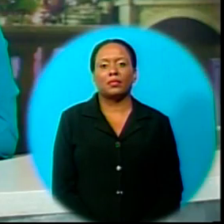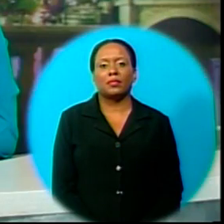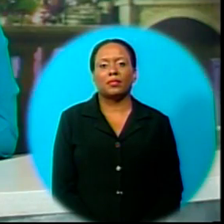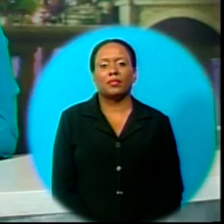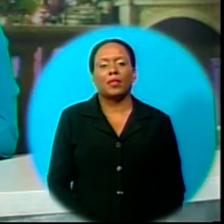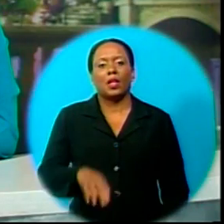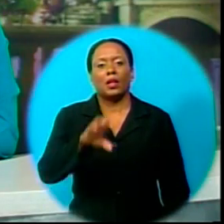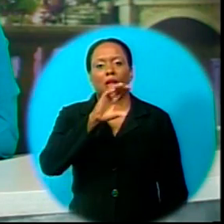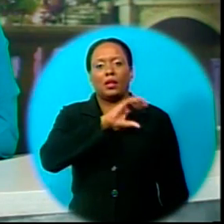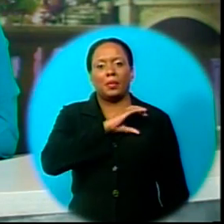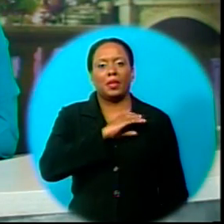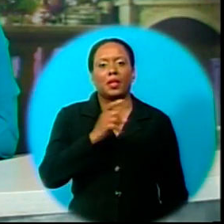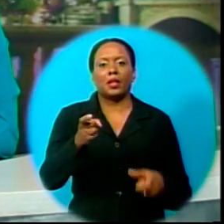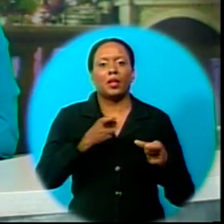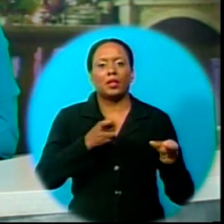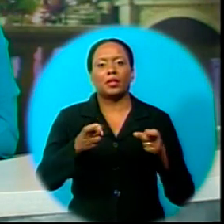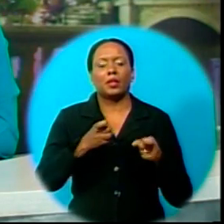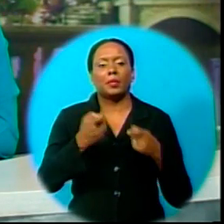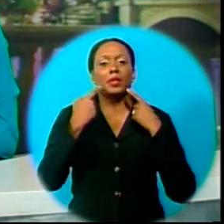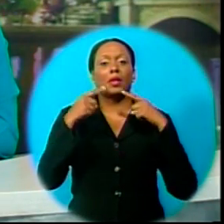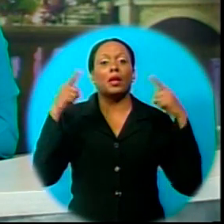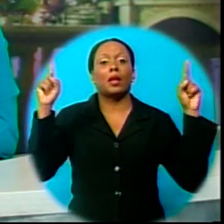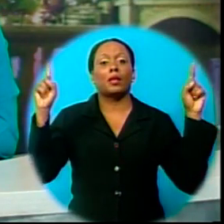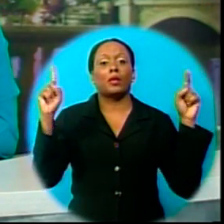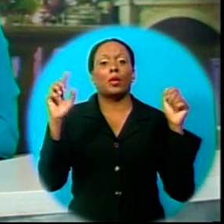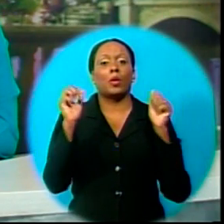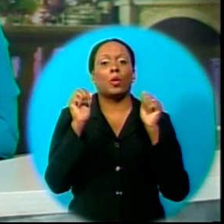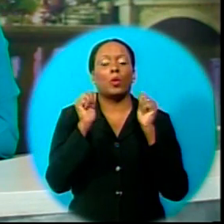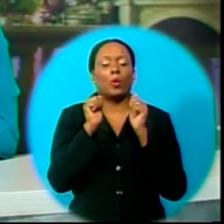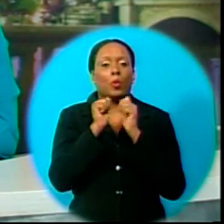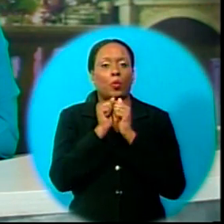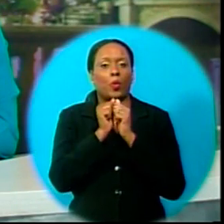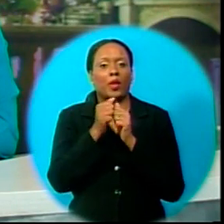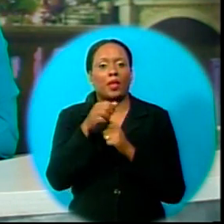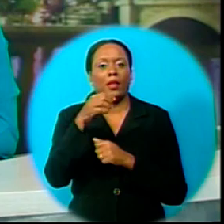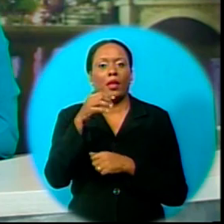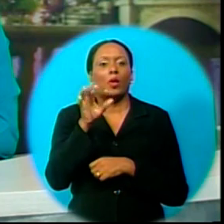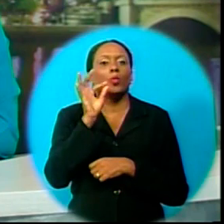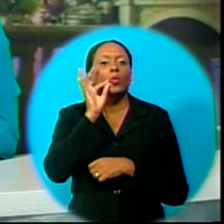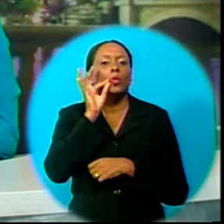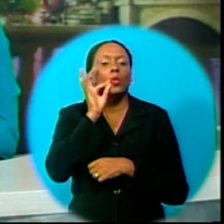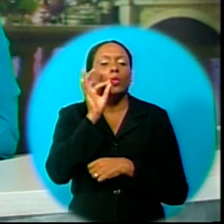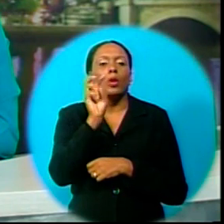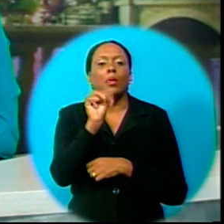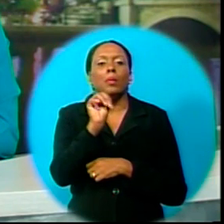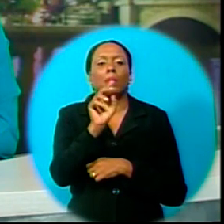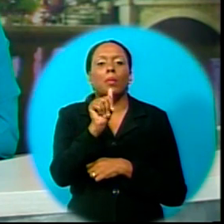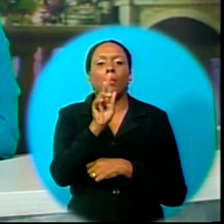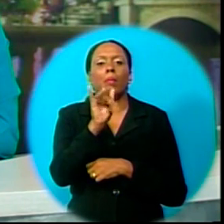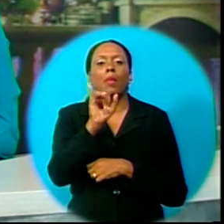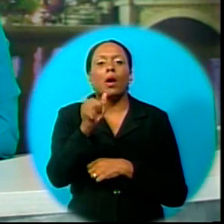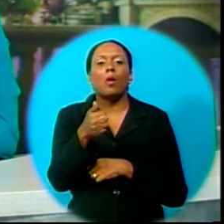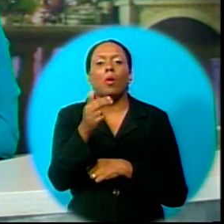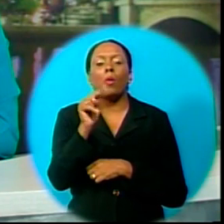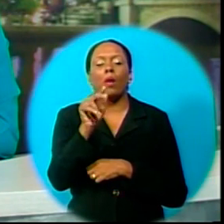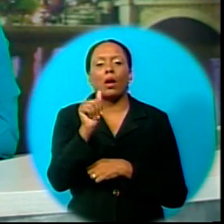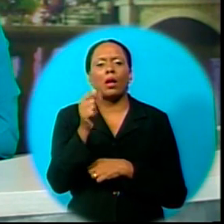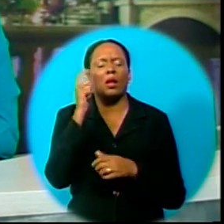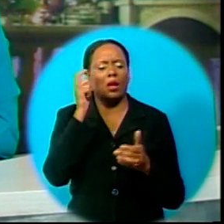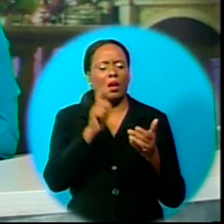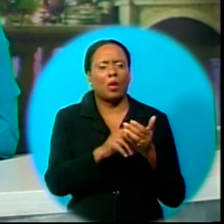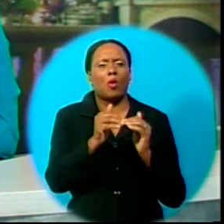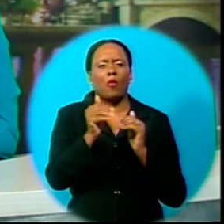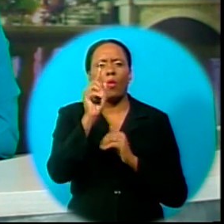Lawmen continue to reap success in their fight against locally grown marijuana. Over 1,000 trees were discovered and seized